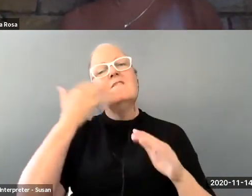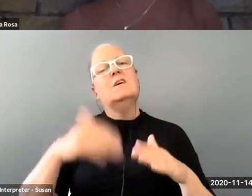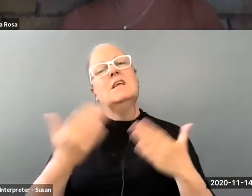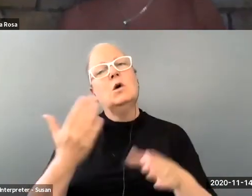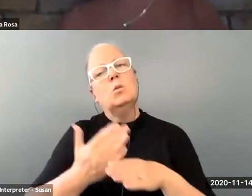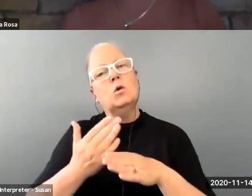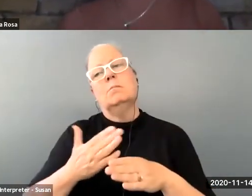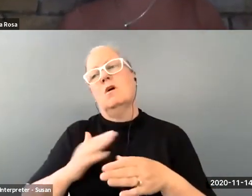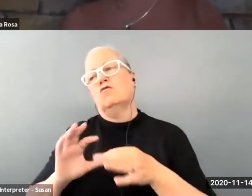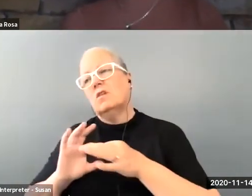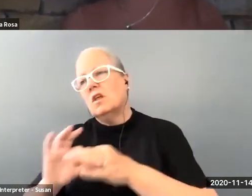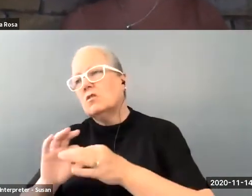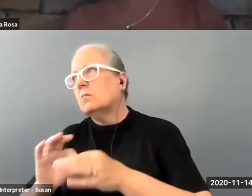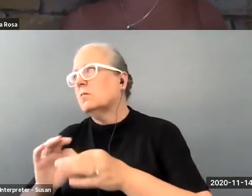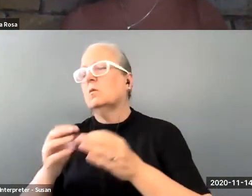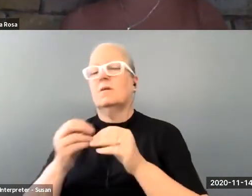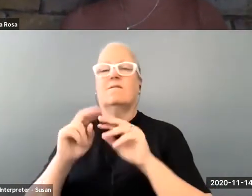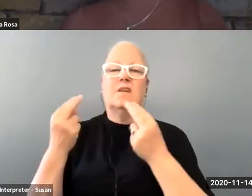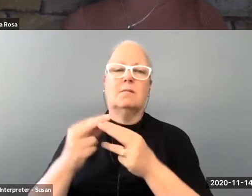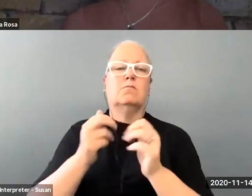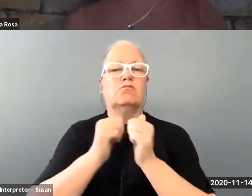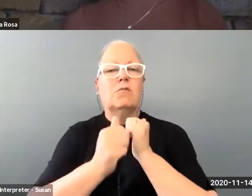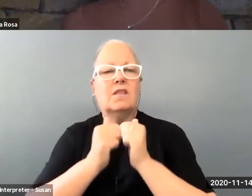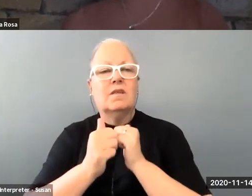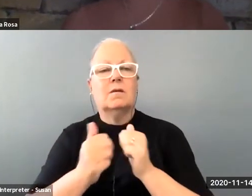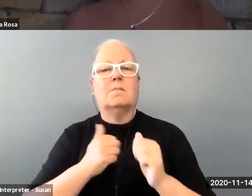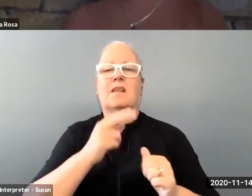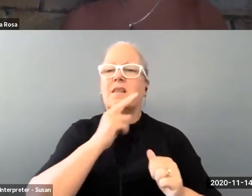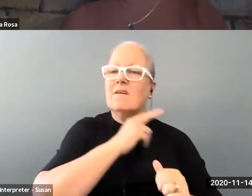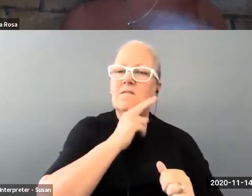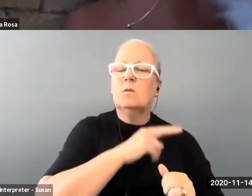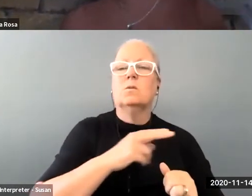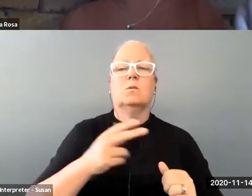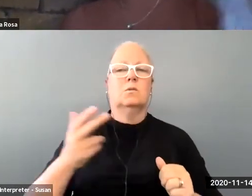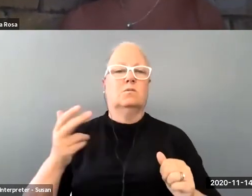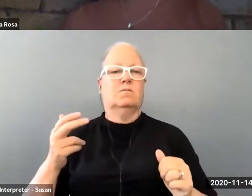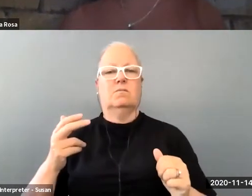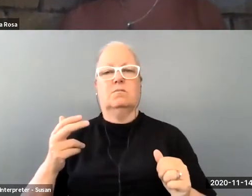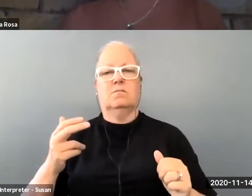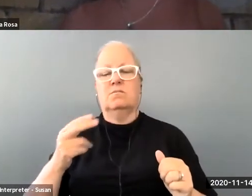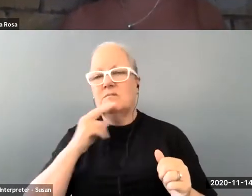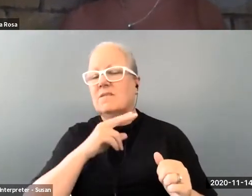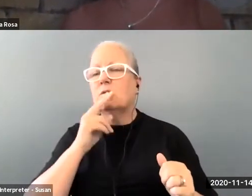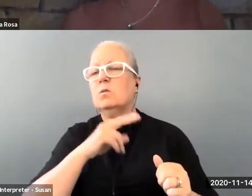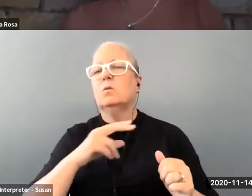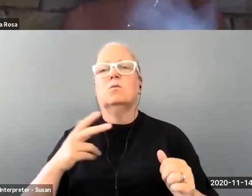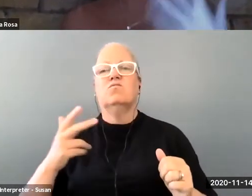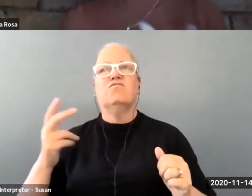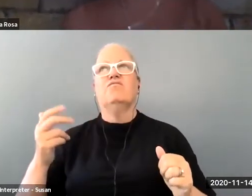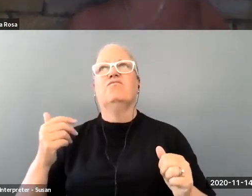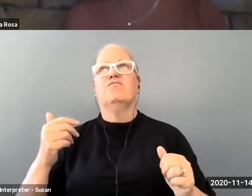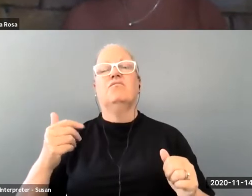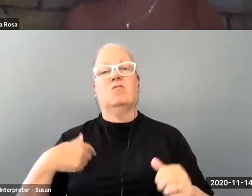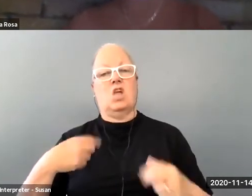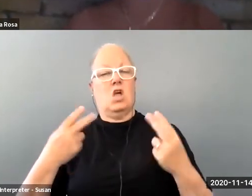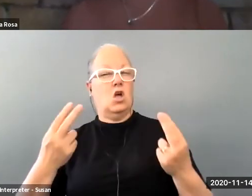my relationships with my family, my brothers, my nephews, like, you know, so I hope